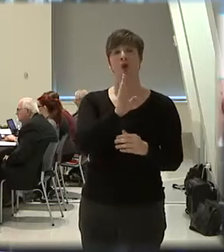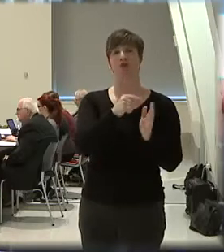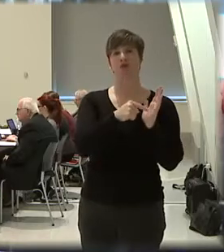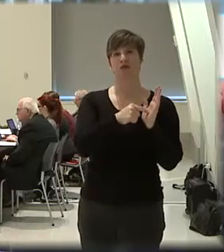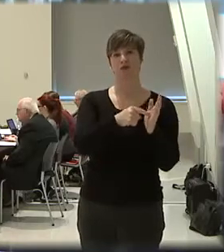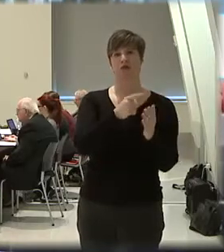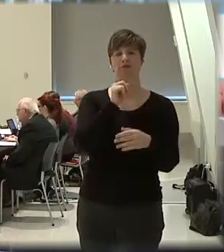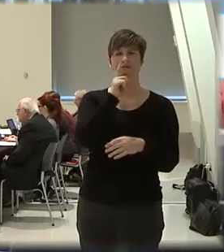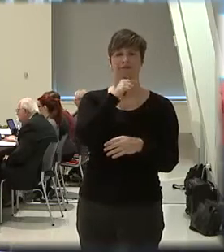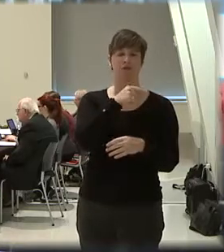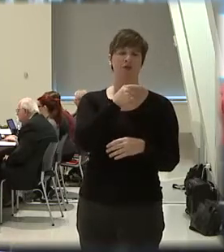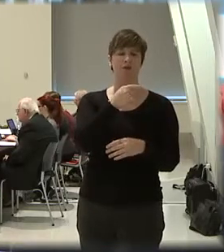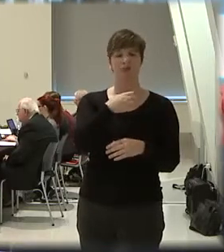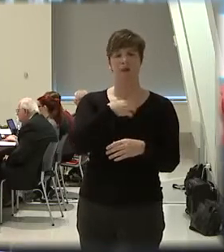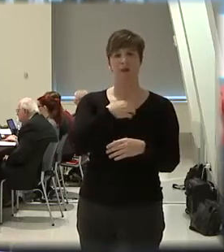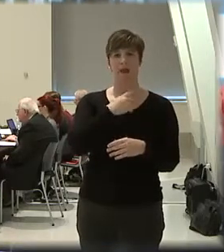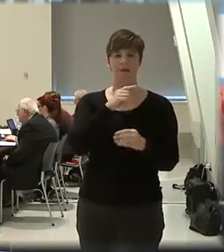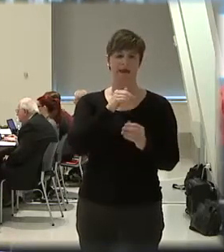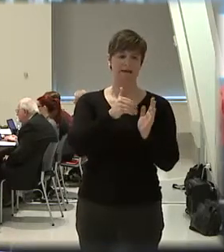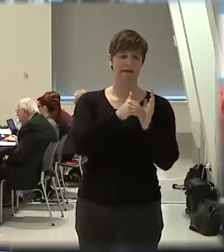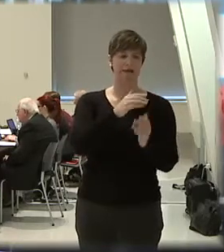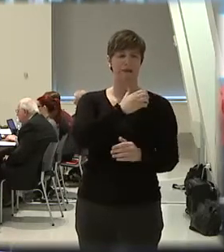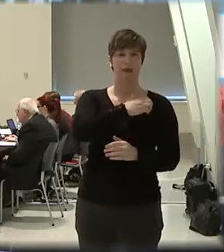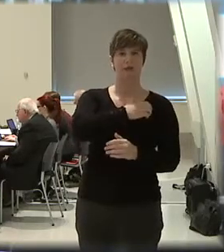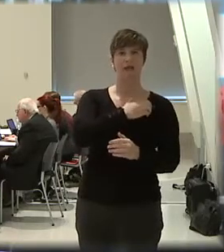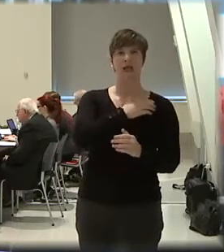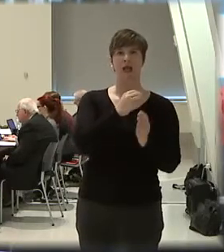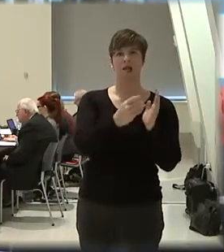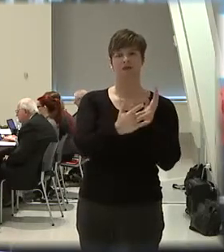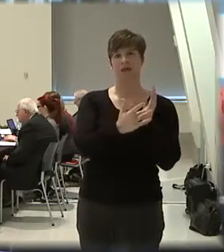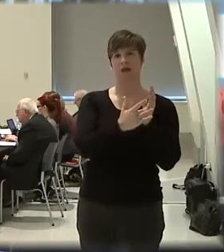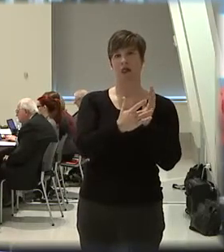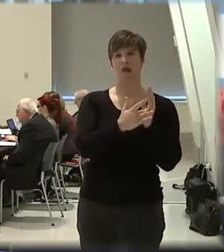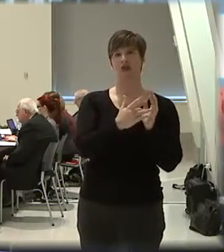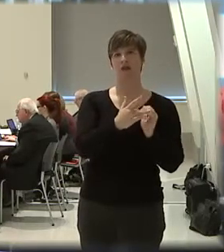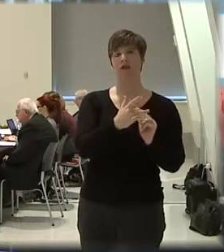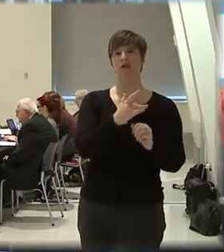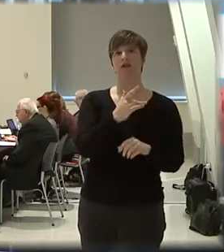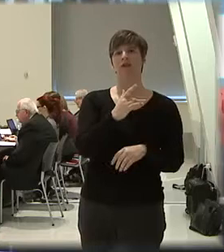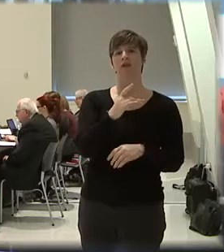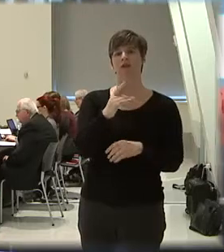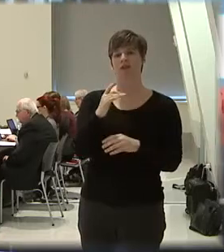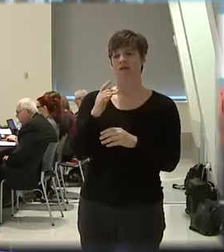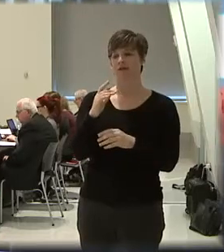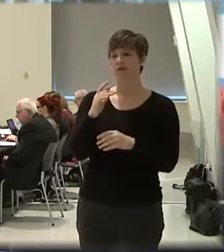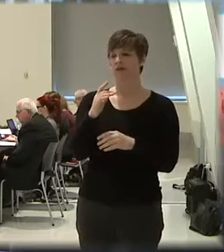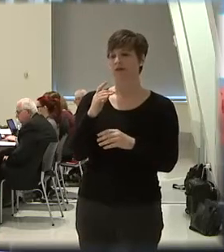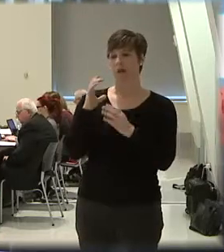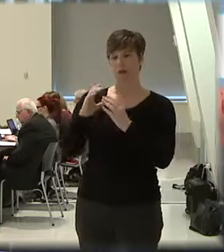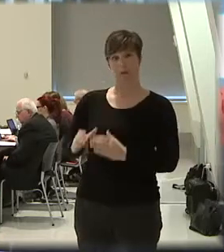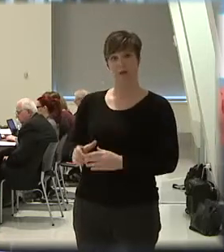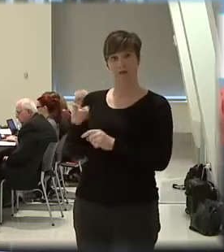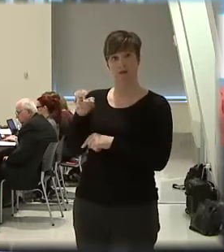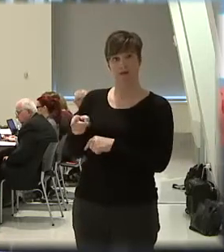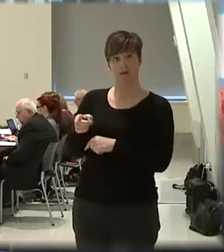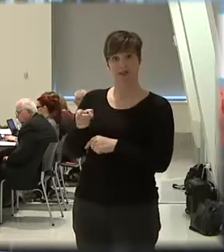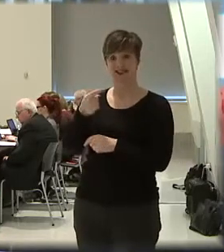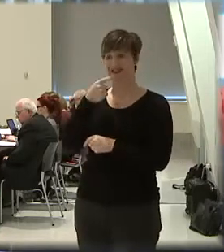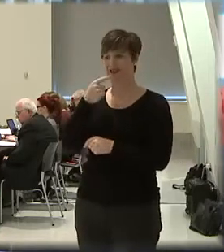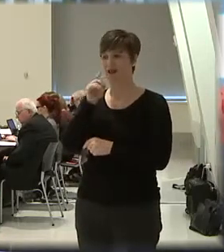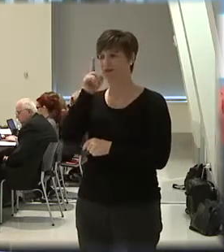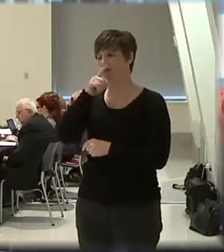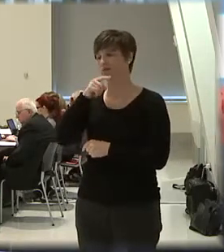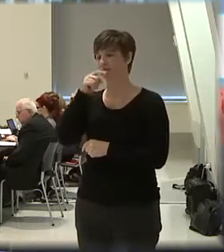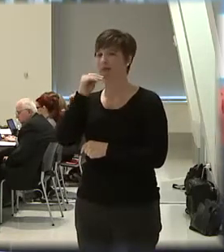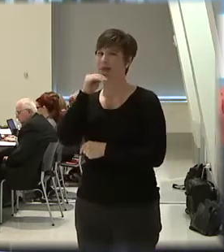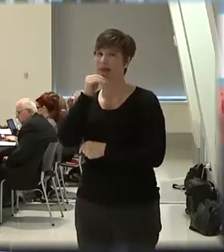against police officers in greater proportion than the technology will stain allegations. Members of public that provide false statements against